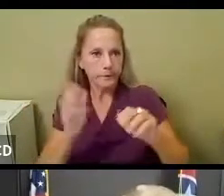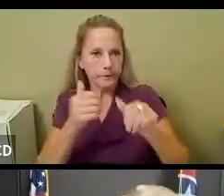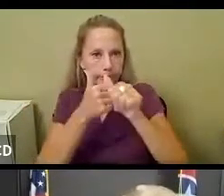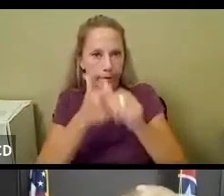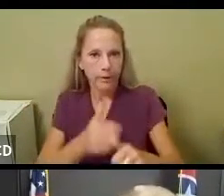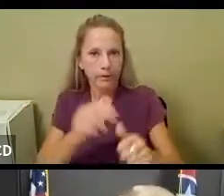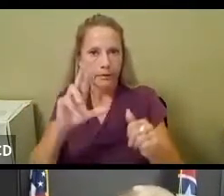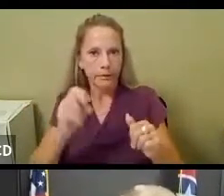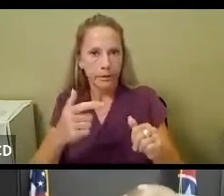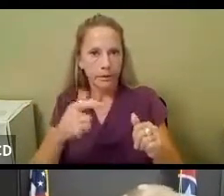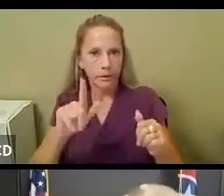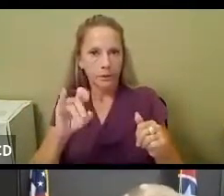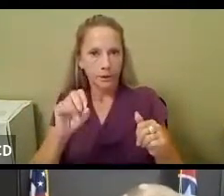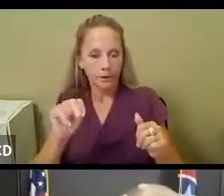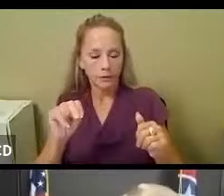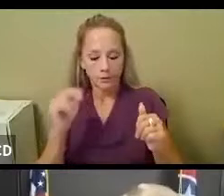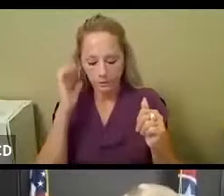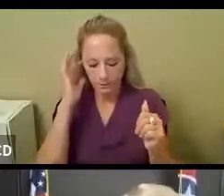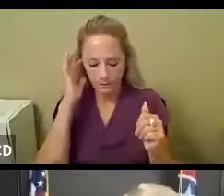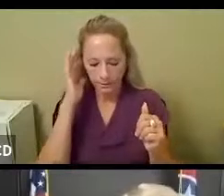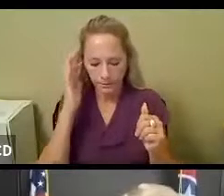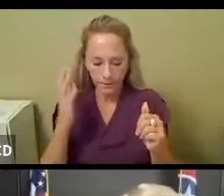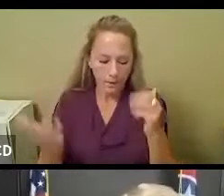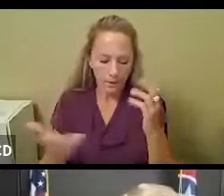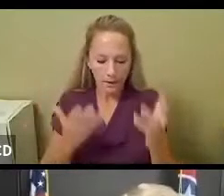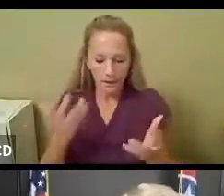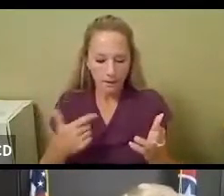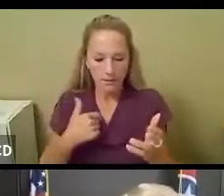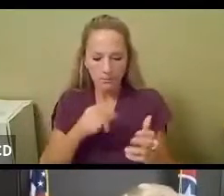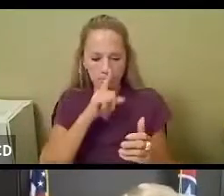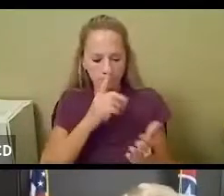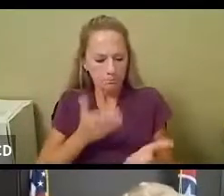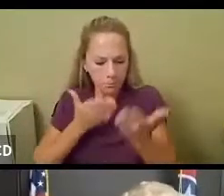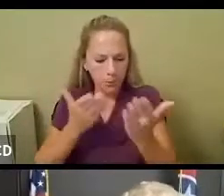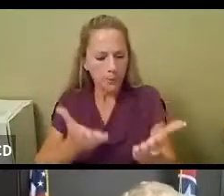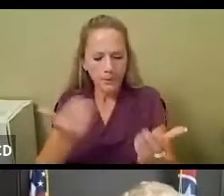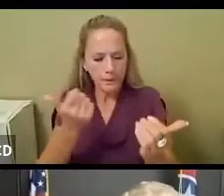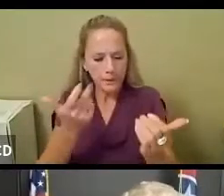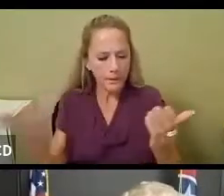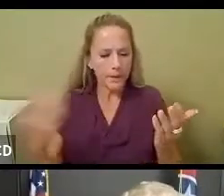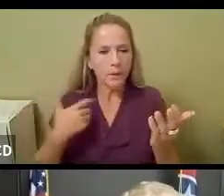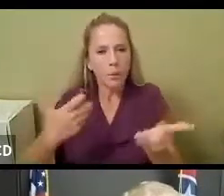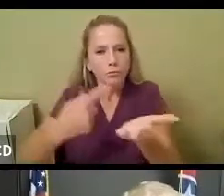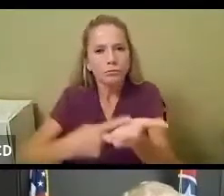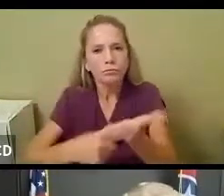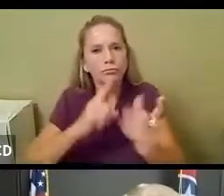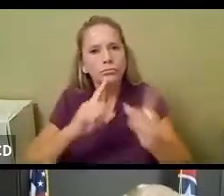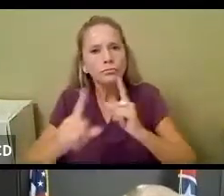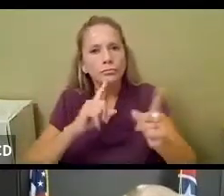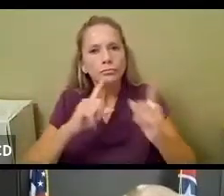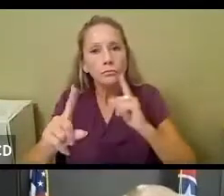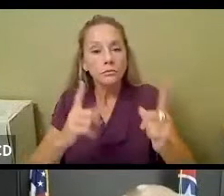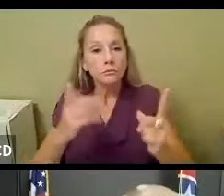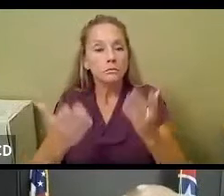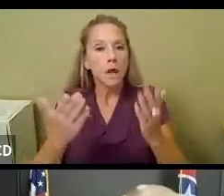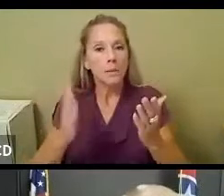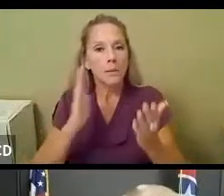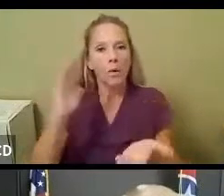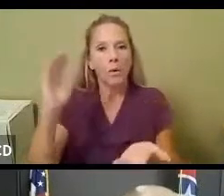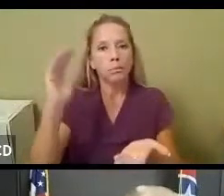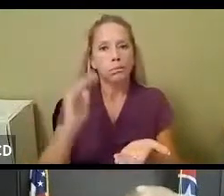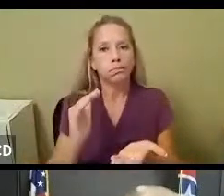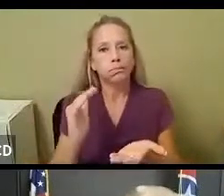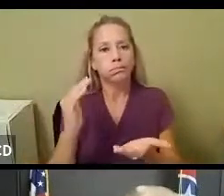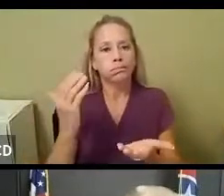truly just wanting to talk about that. I'm not proposing anything, but I'm just wondering if that might alleviate some of